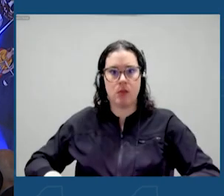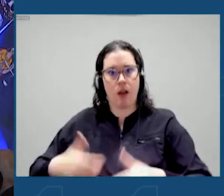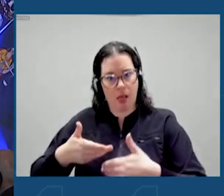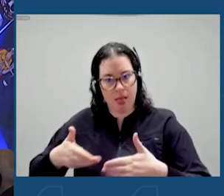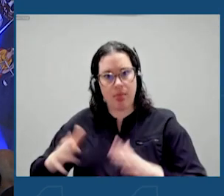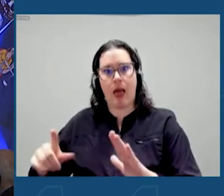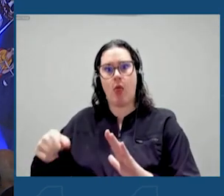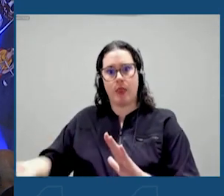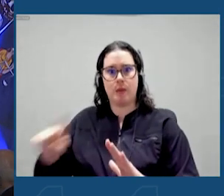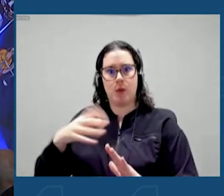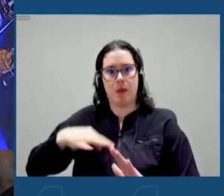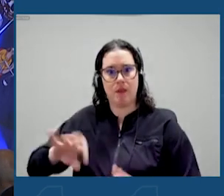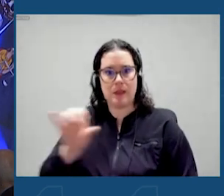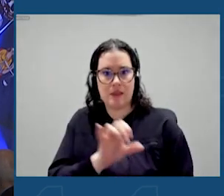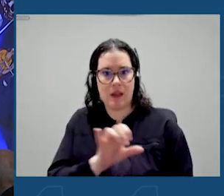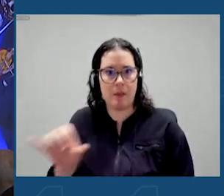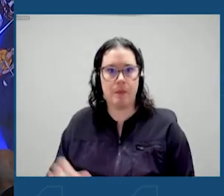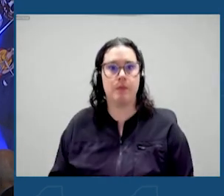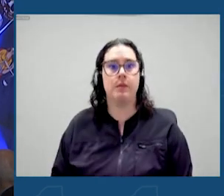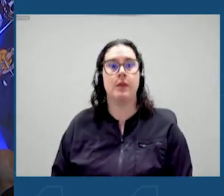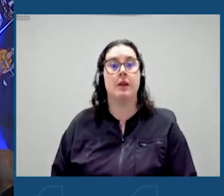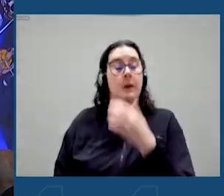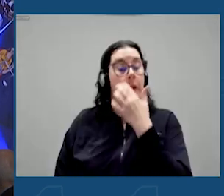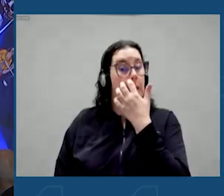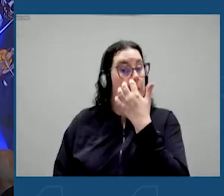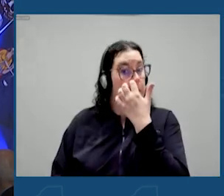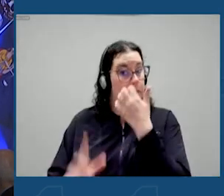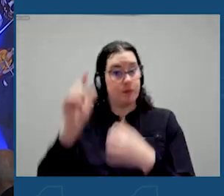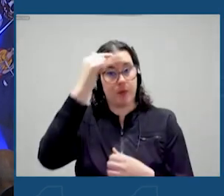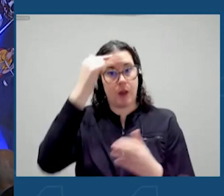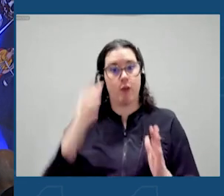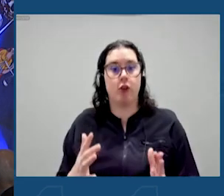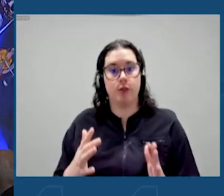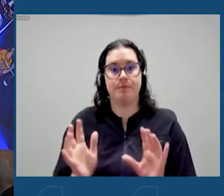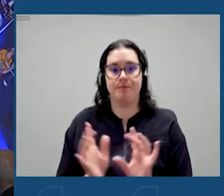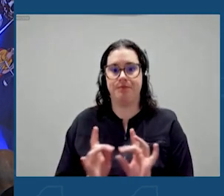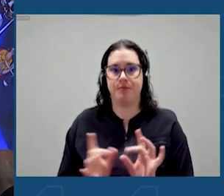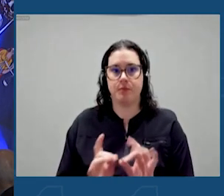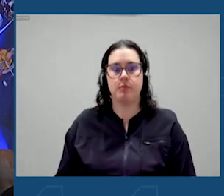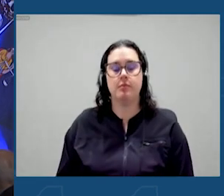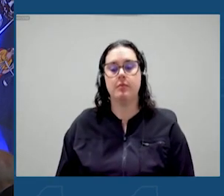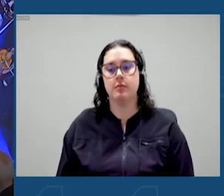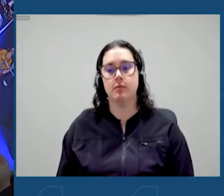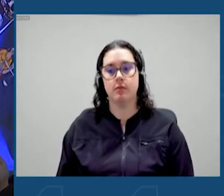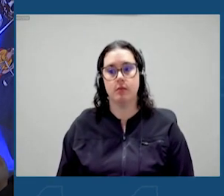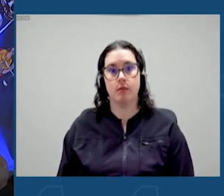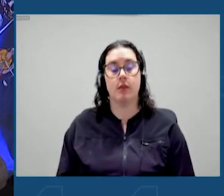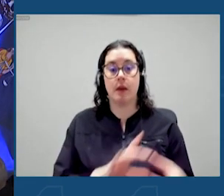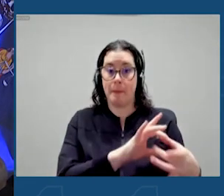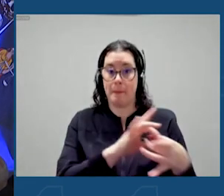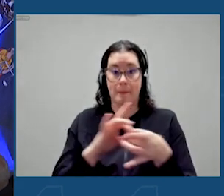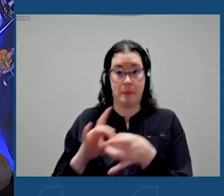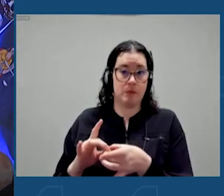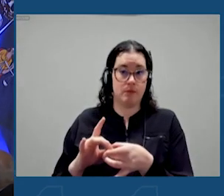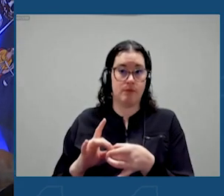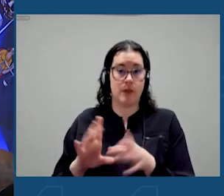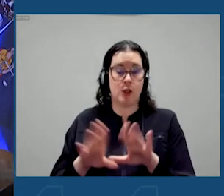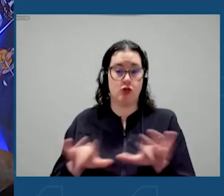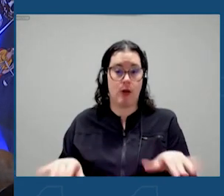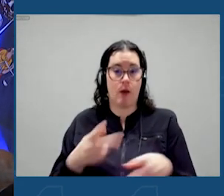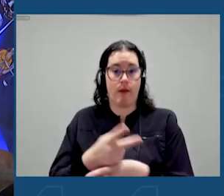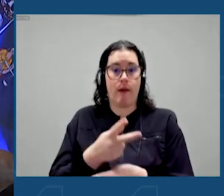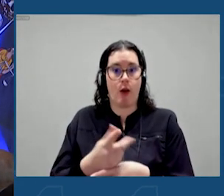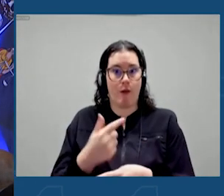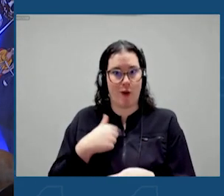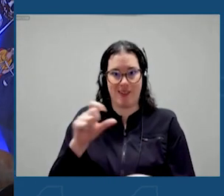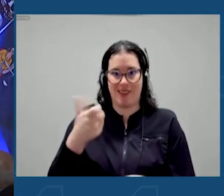freely. You know, on the topic of childcare, I have been for 10 years wanting to see the